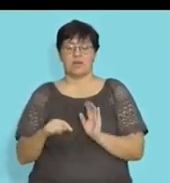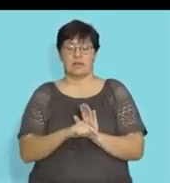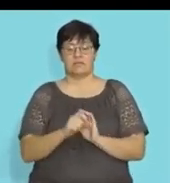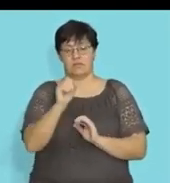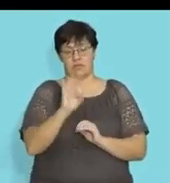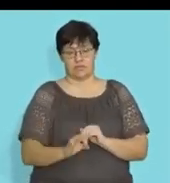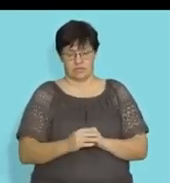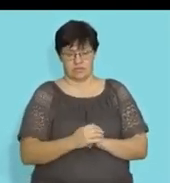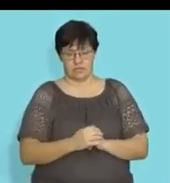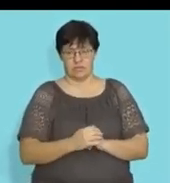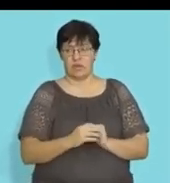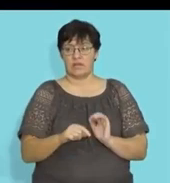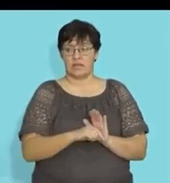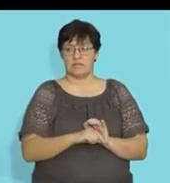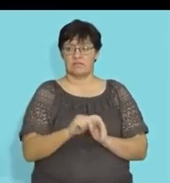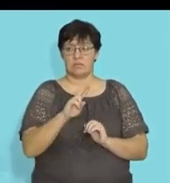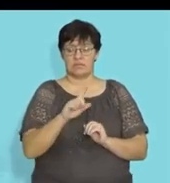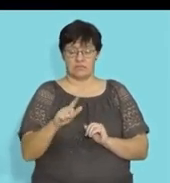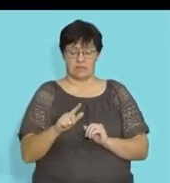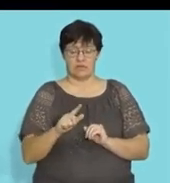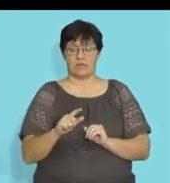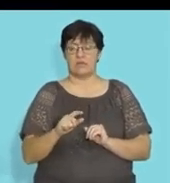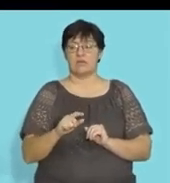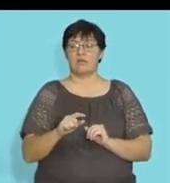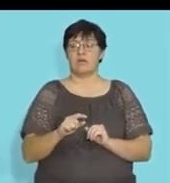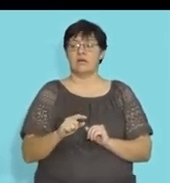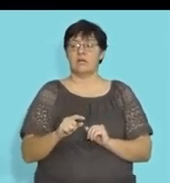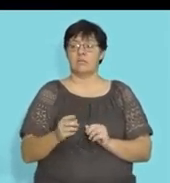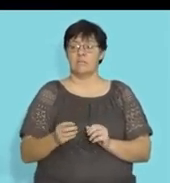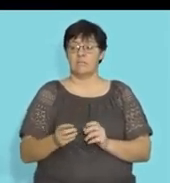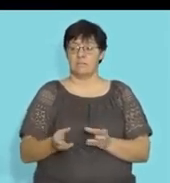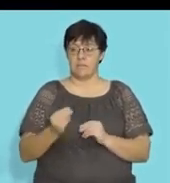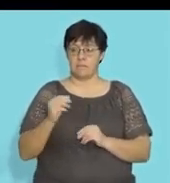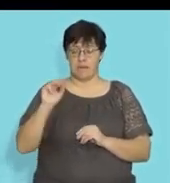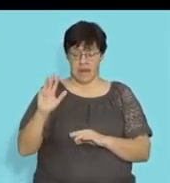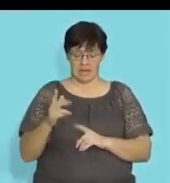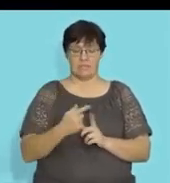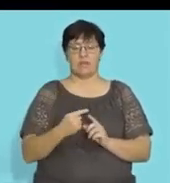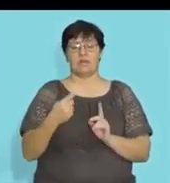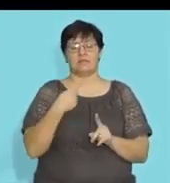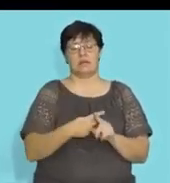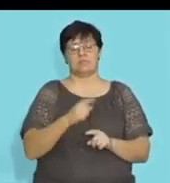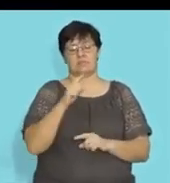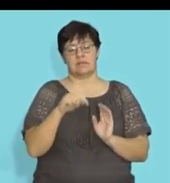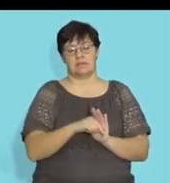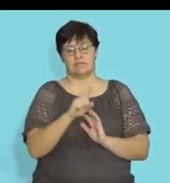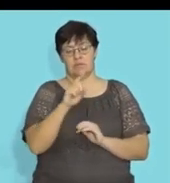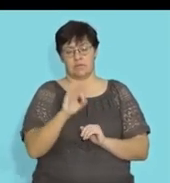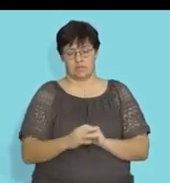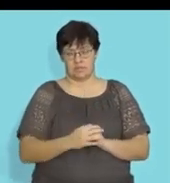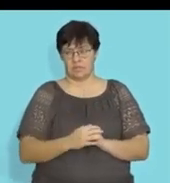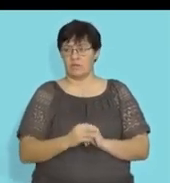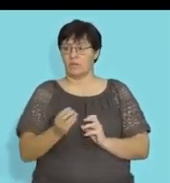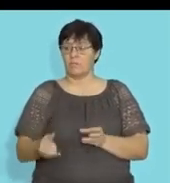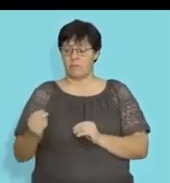-1/3. From -27 to 9, I've multiplied by -1/3. From 9 to negative 3, I've